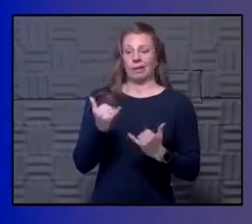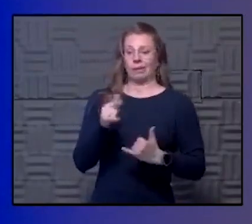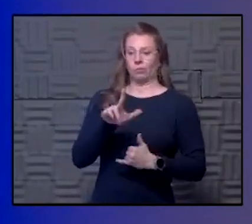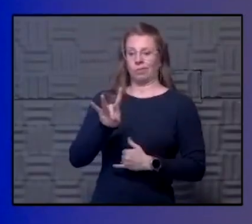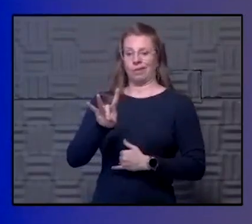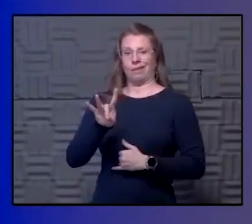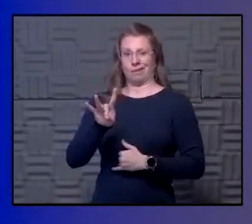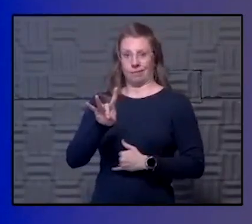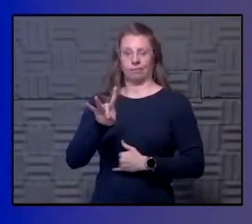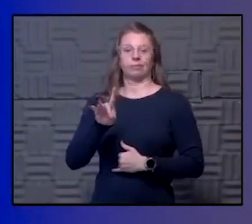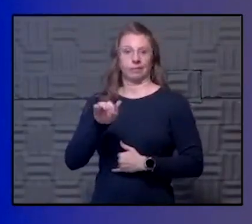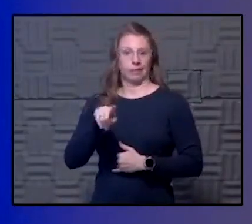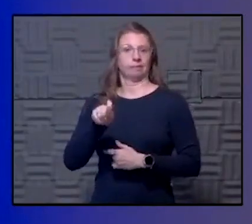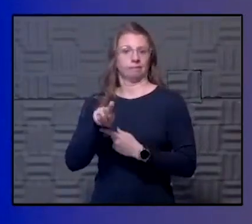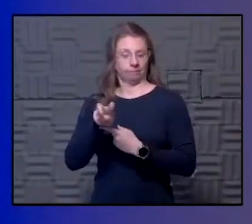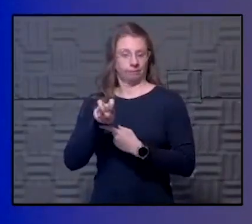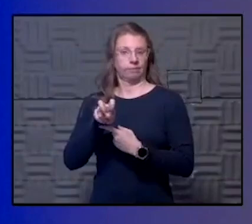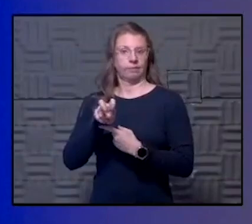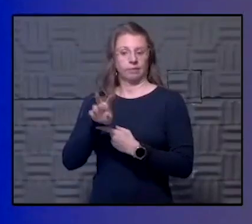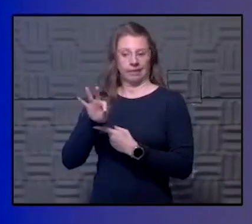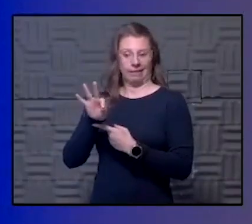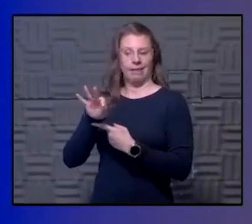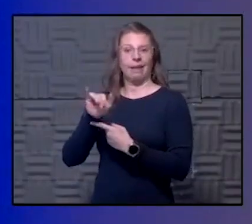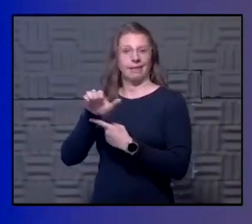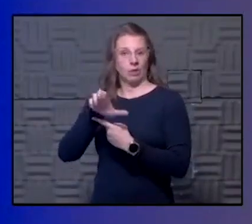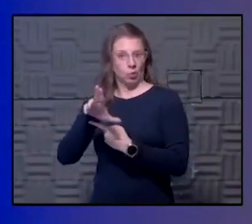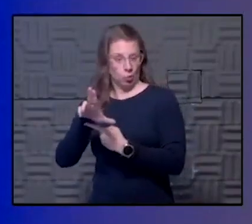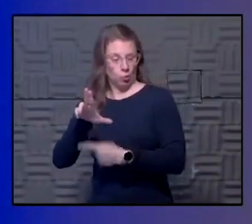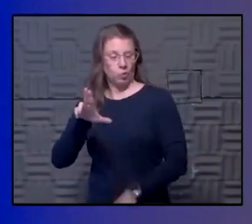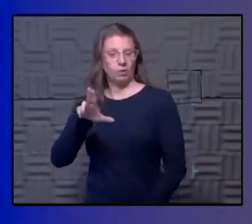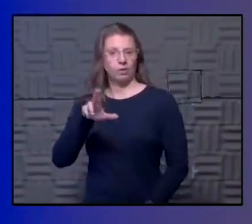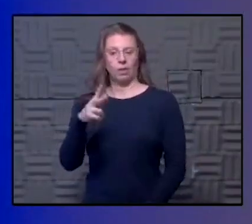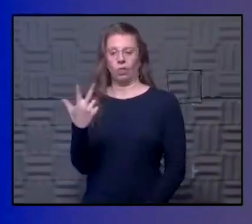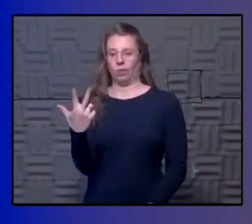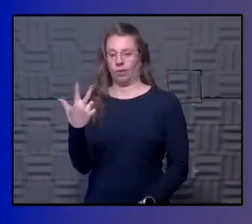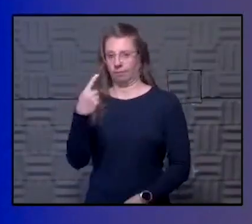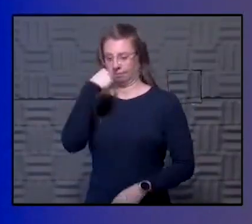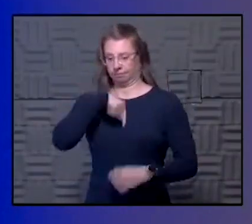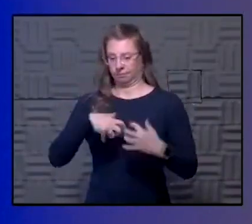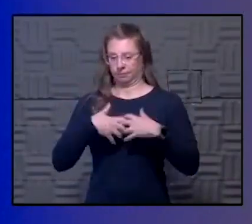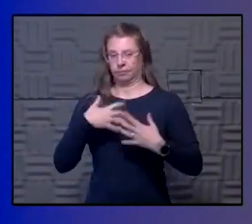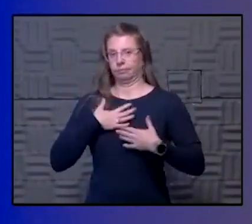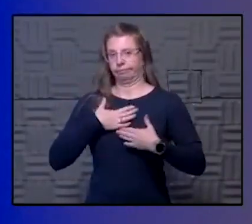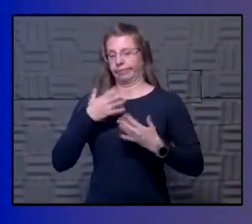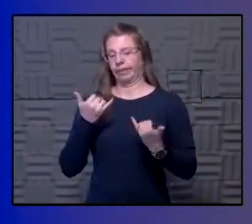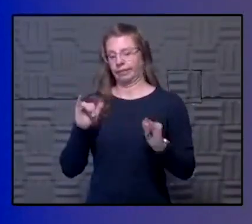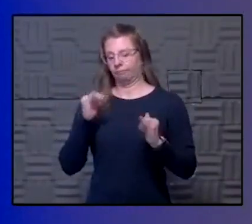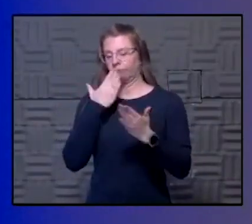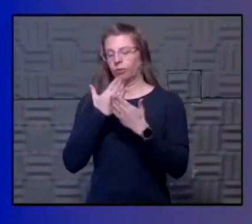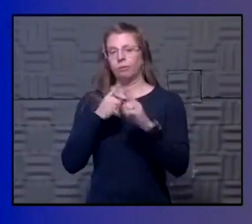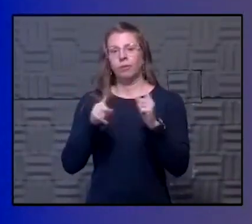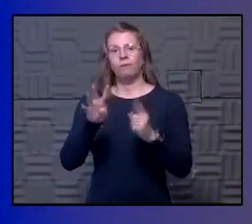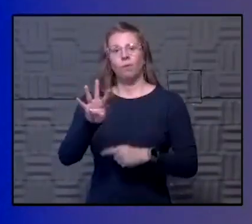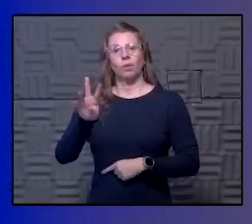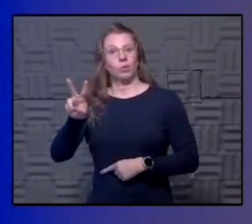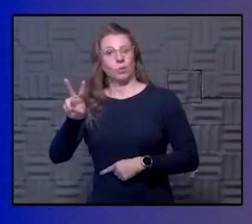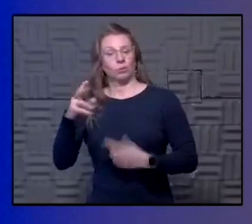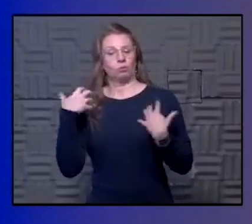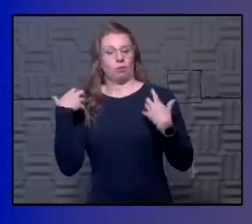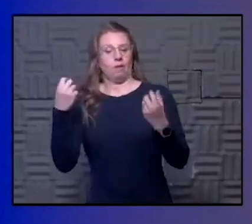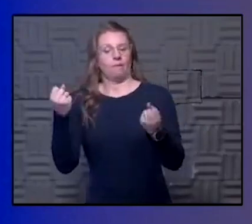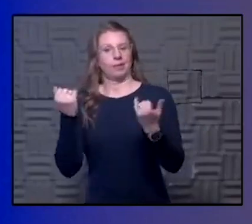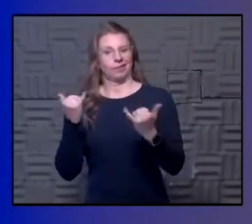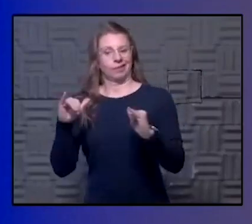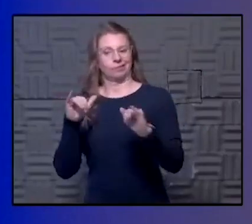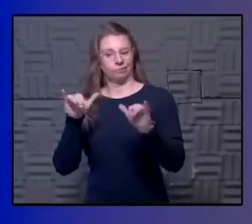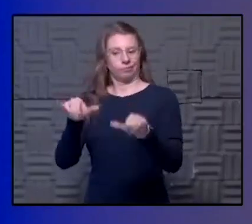acute infections in the hospital, with 9 of those in the ICU, but only 3 on the ventilator, so that's always a good thing. Still have 42 in that recovery period that are